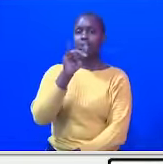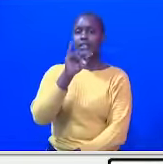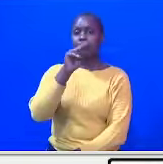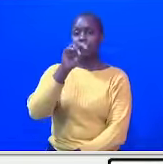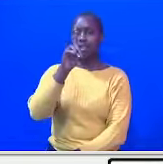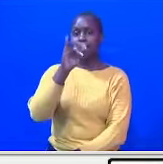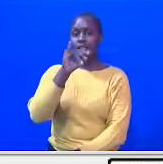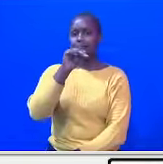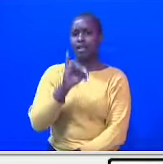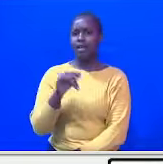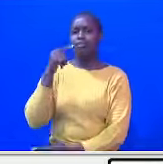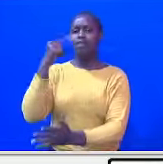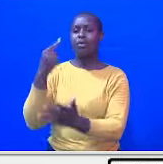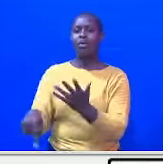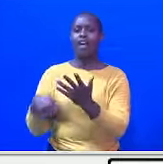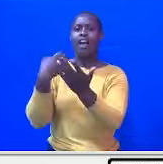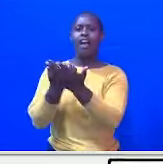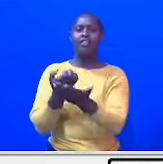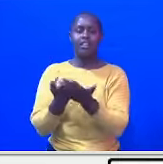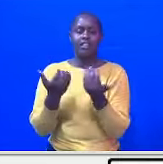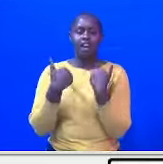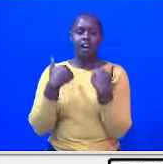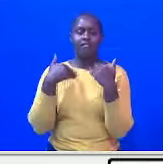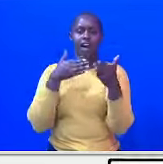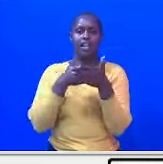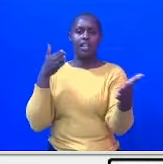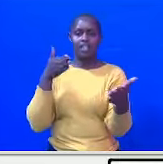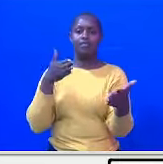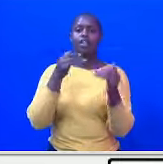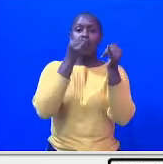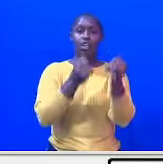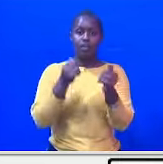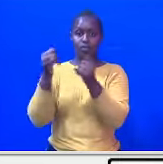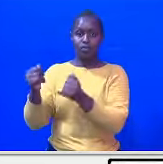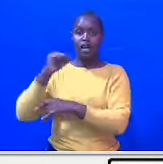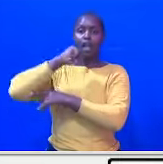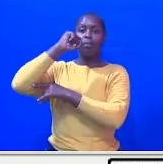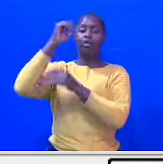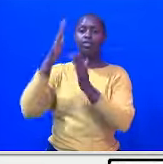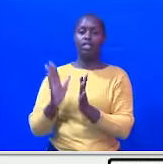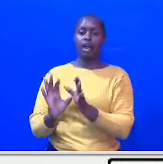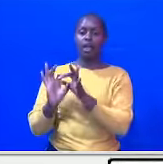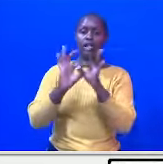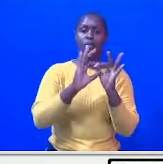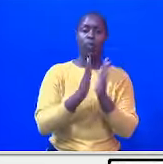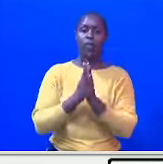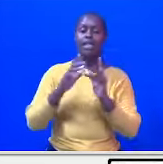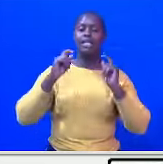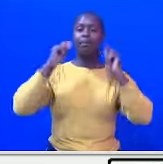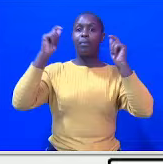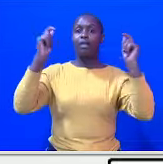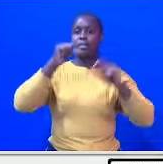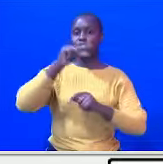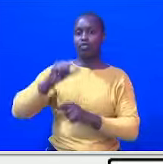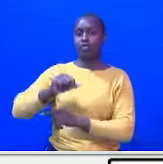Kindiki claimed of evidence against high-profile individuals and politicians linking them to Gen Z protest in